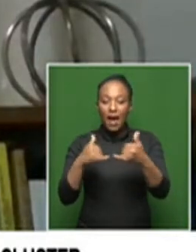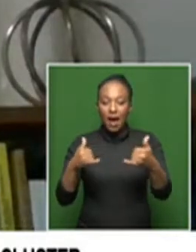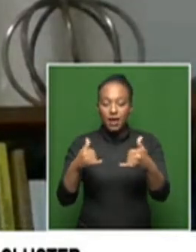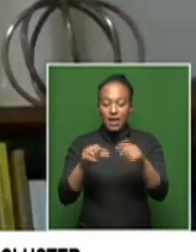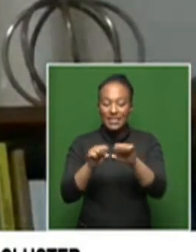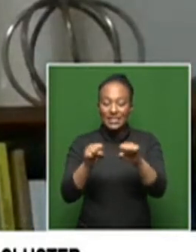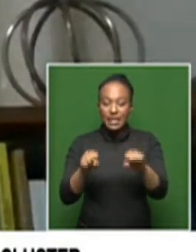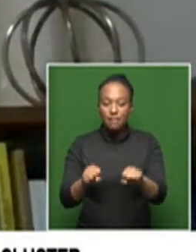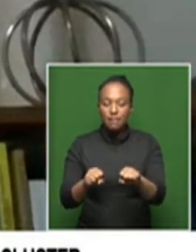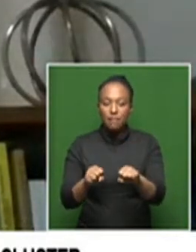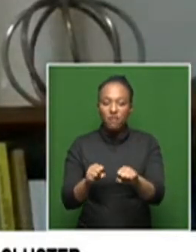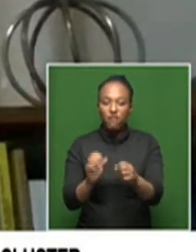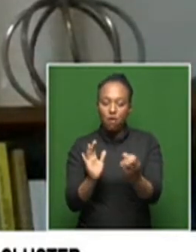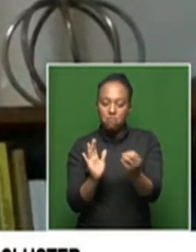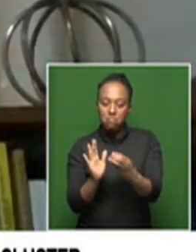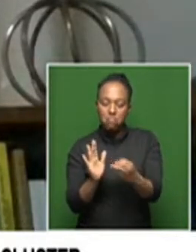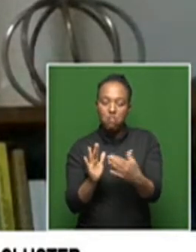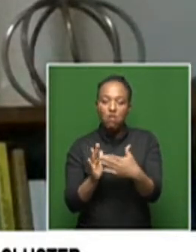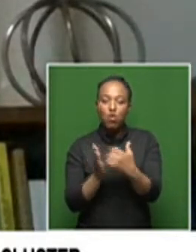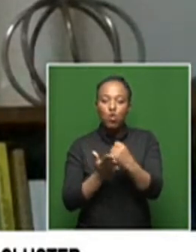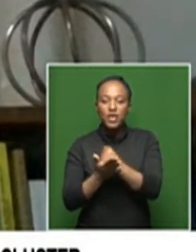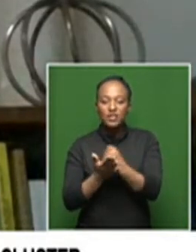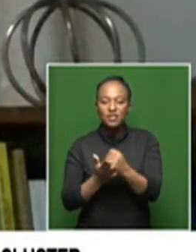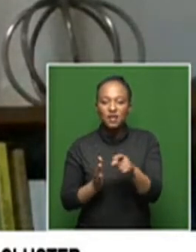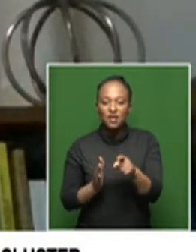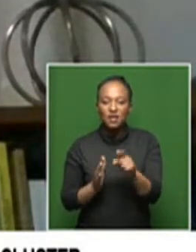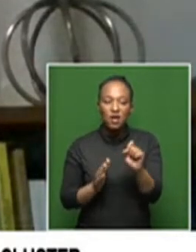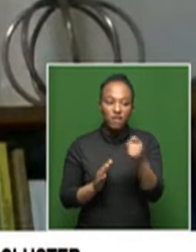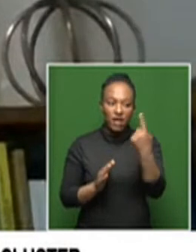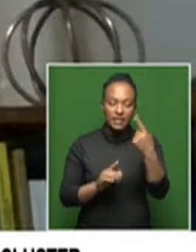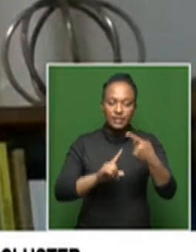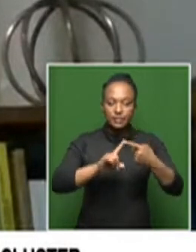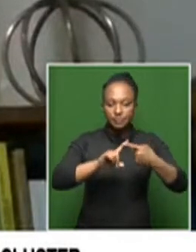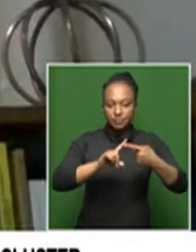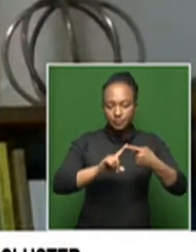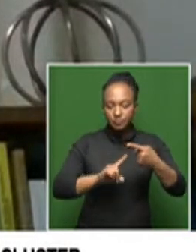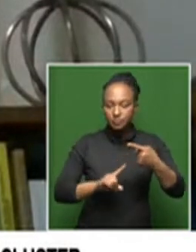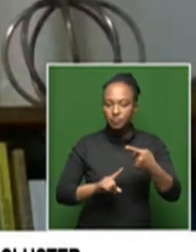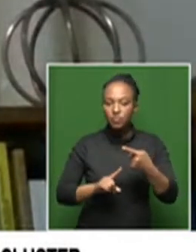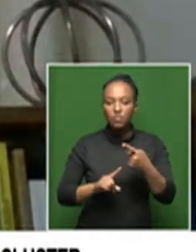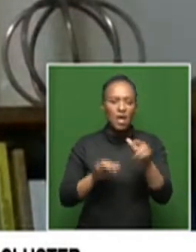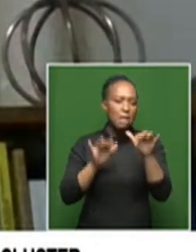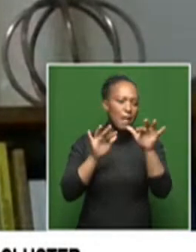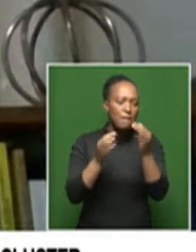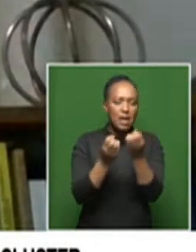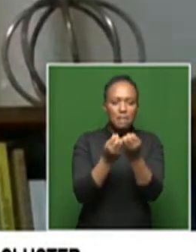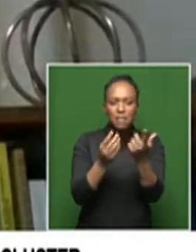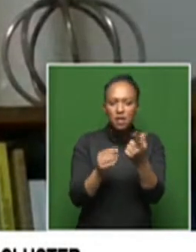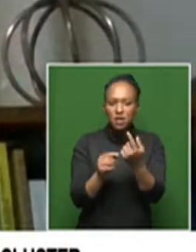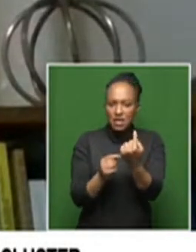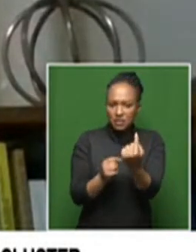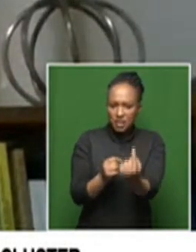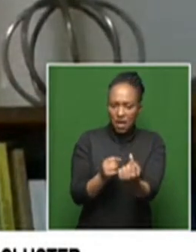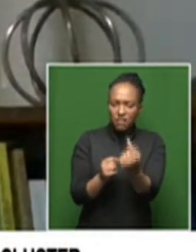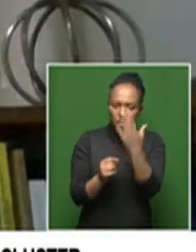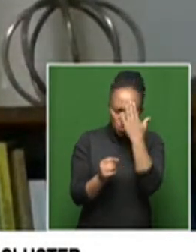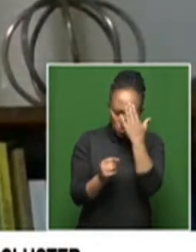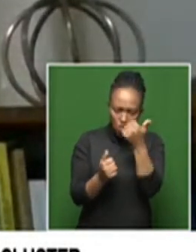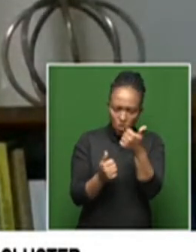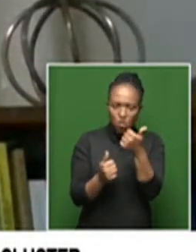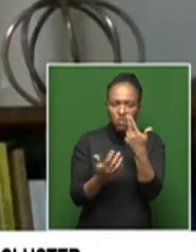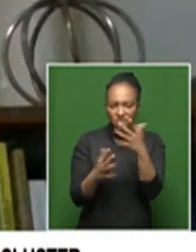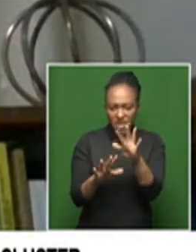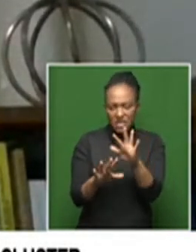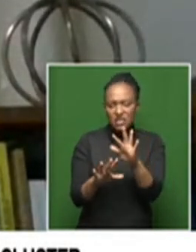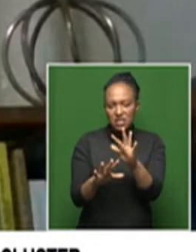And these components include the first one, which most of the public and yourself are most probably interacting with